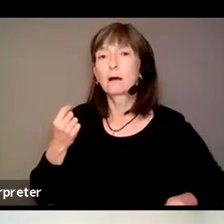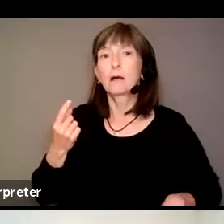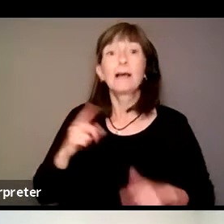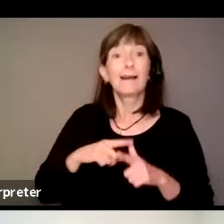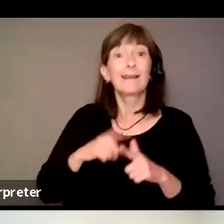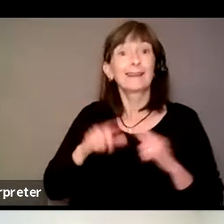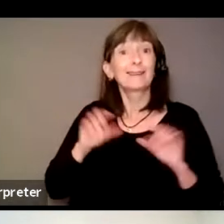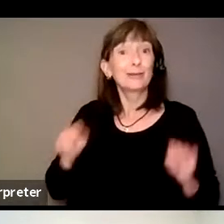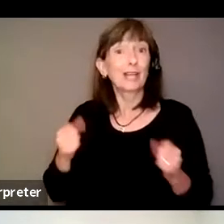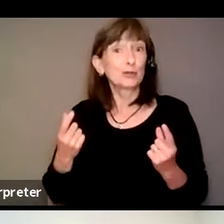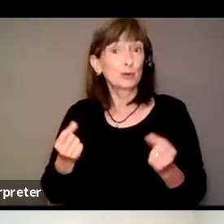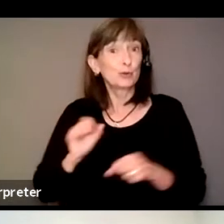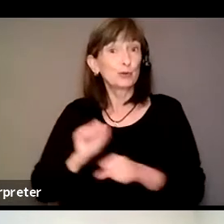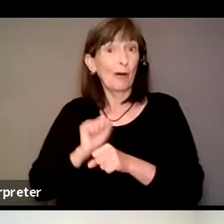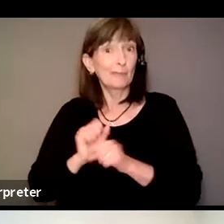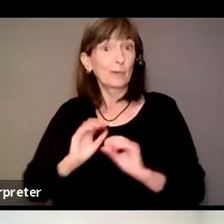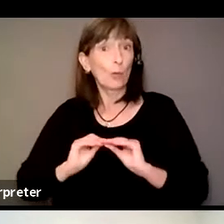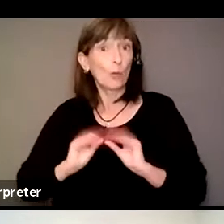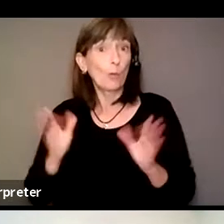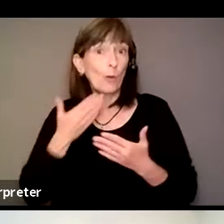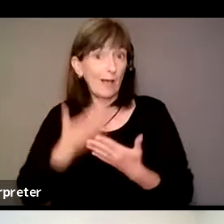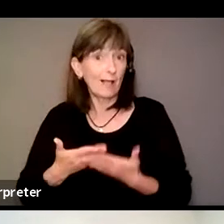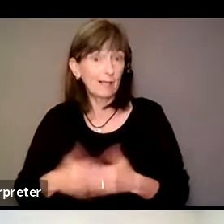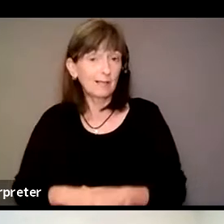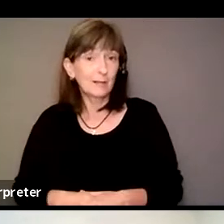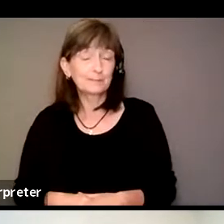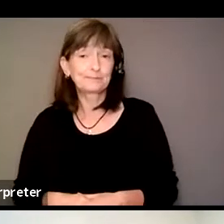this good governance. So we have a lot of